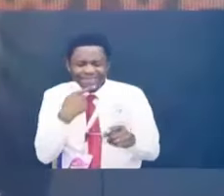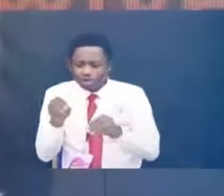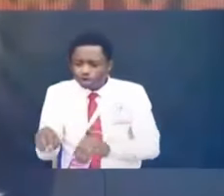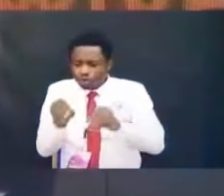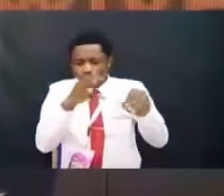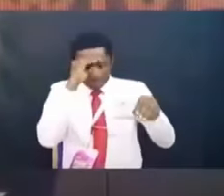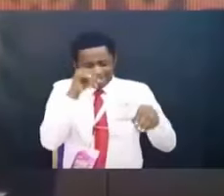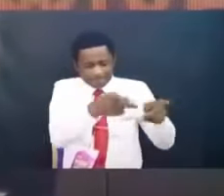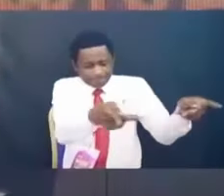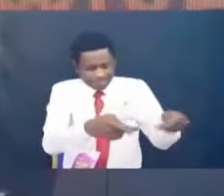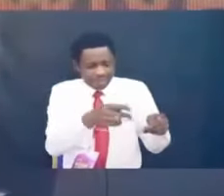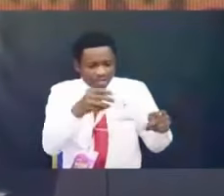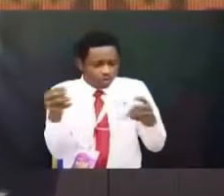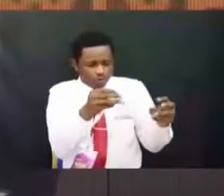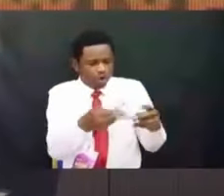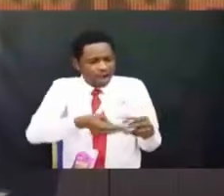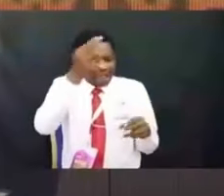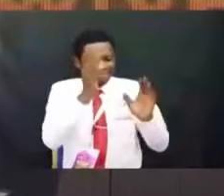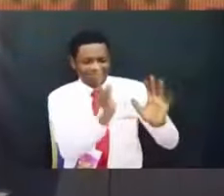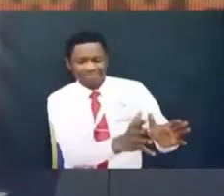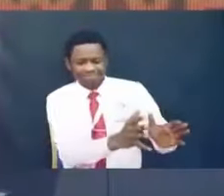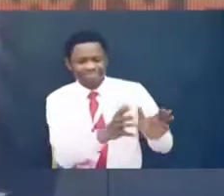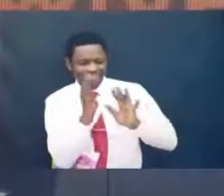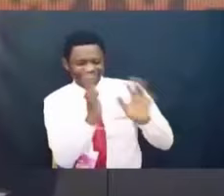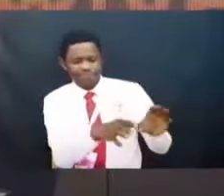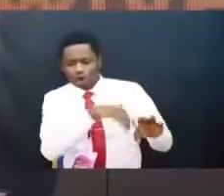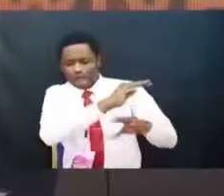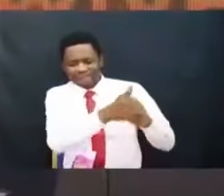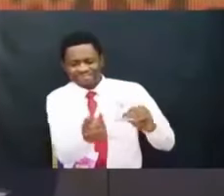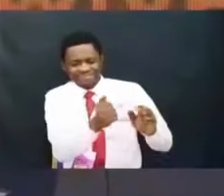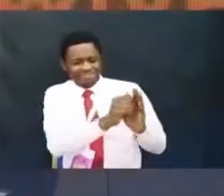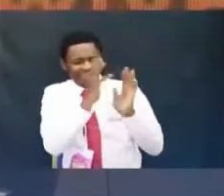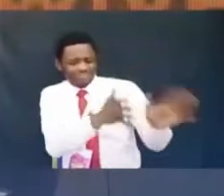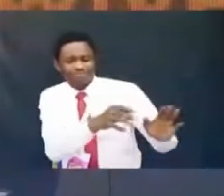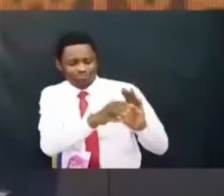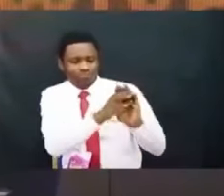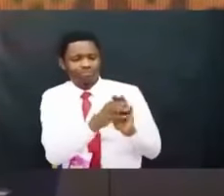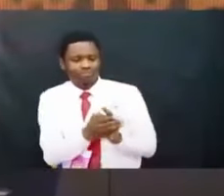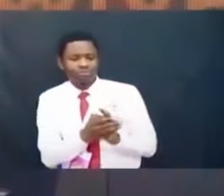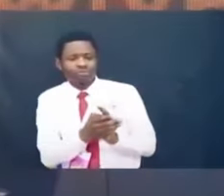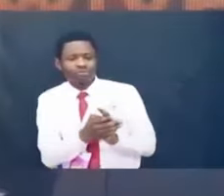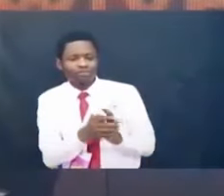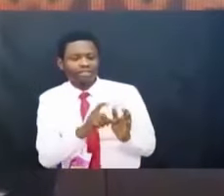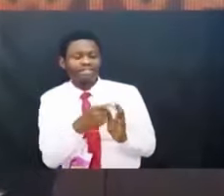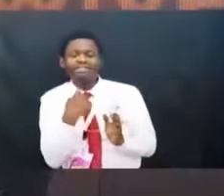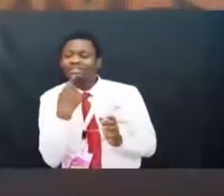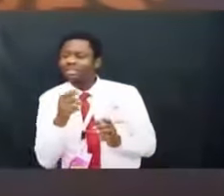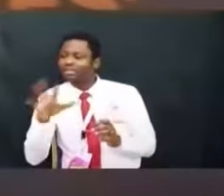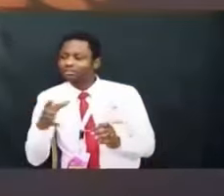fiercest. The man is inexperienced to be in front there. But he's saying to the commanders, withdraw from